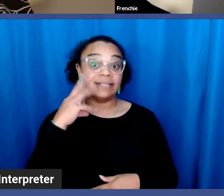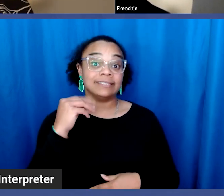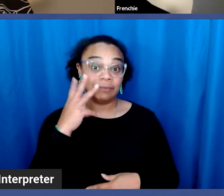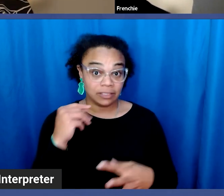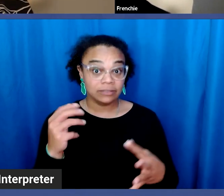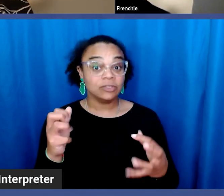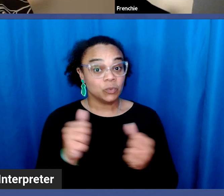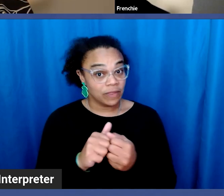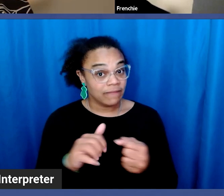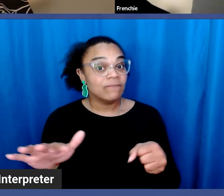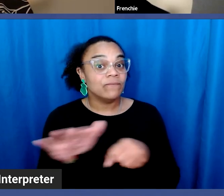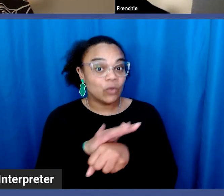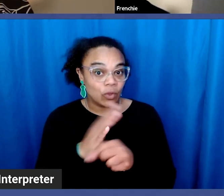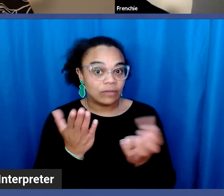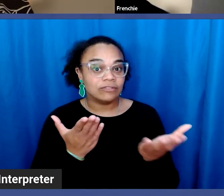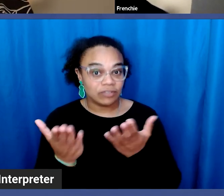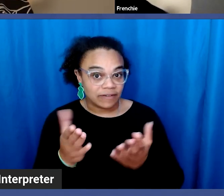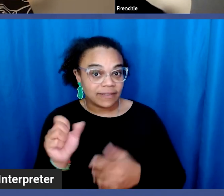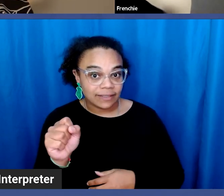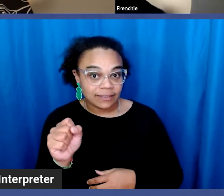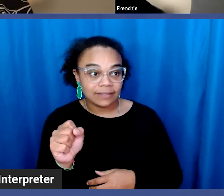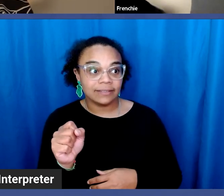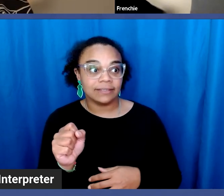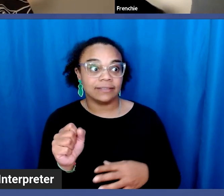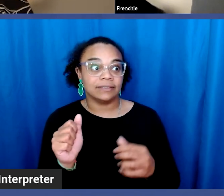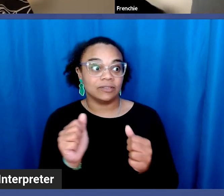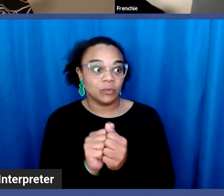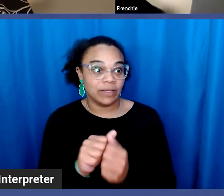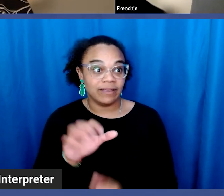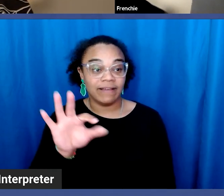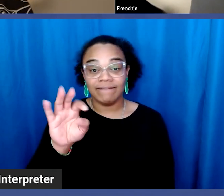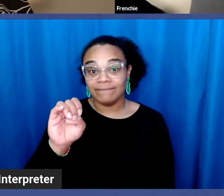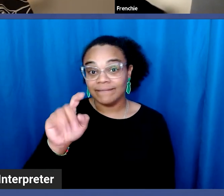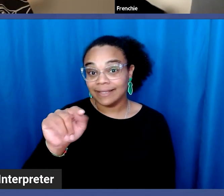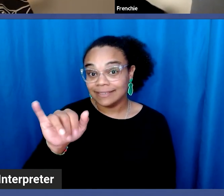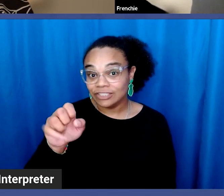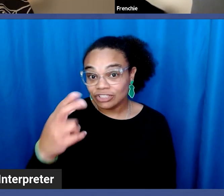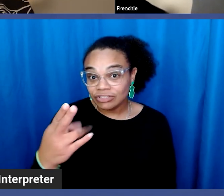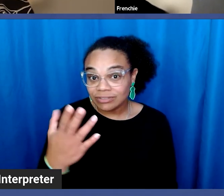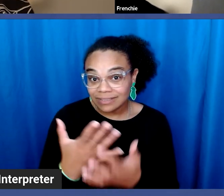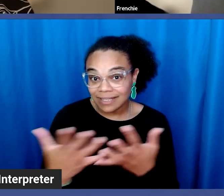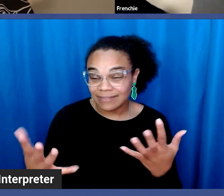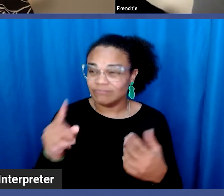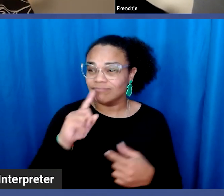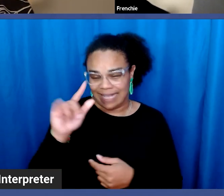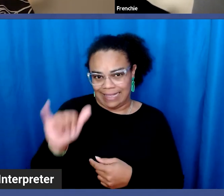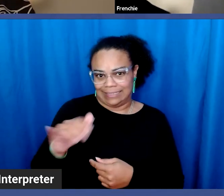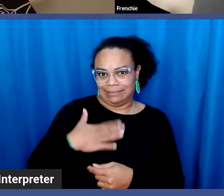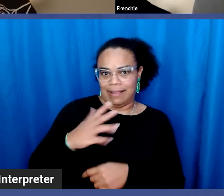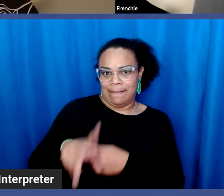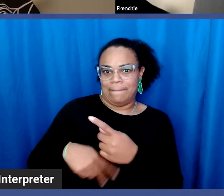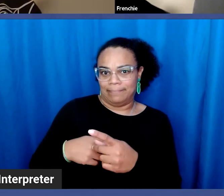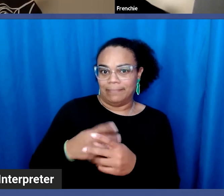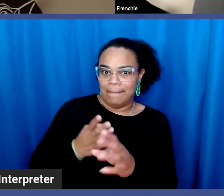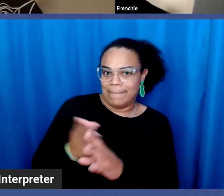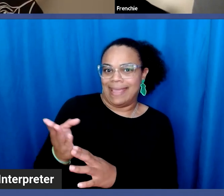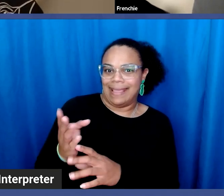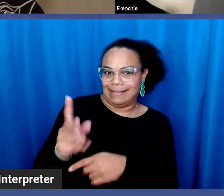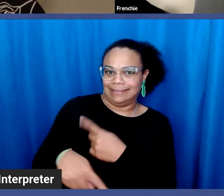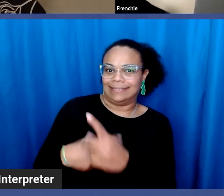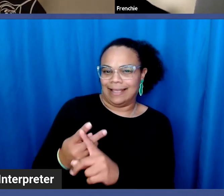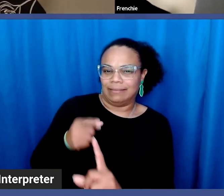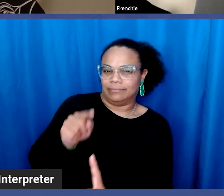full service, with fetish stuff. That's actually the main thing I do now is